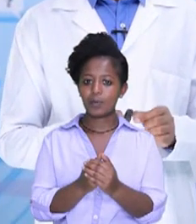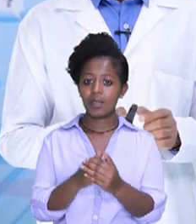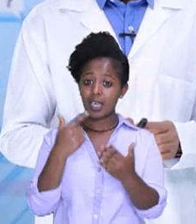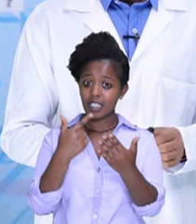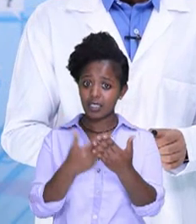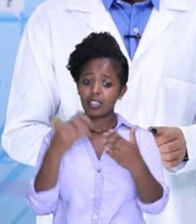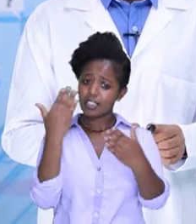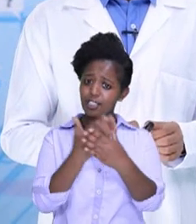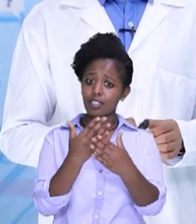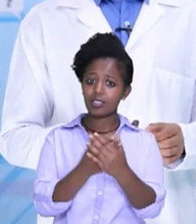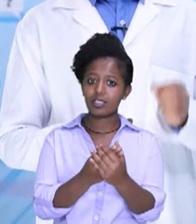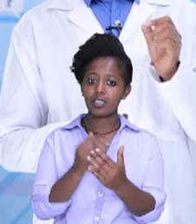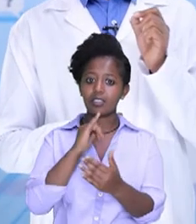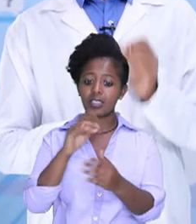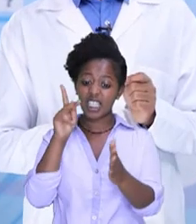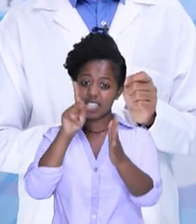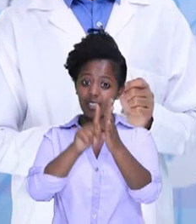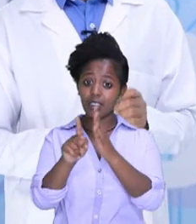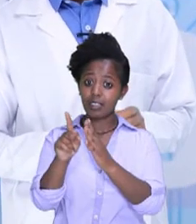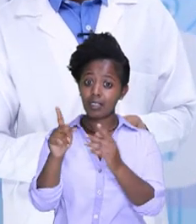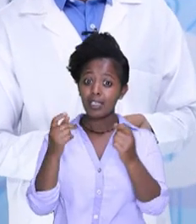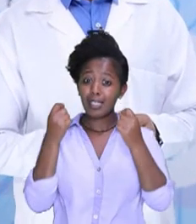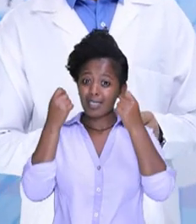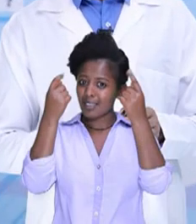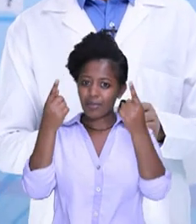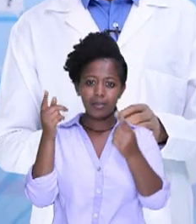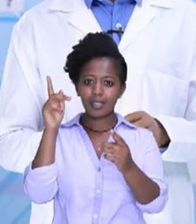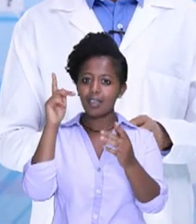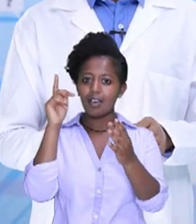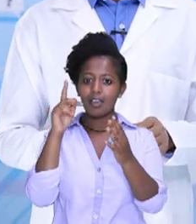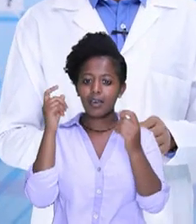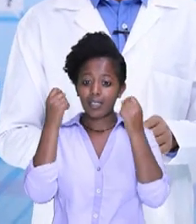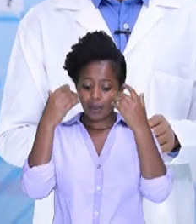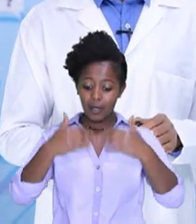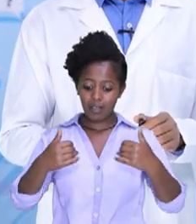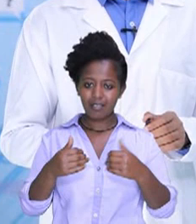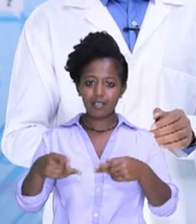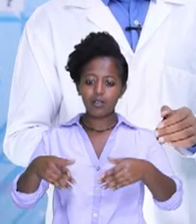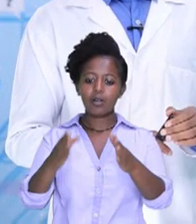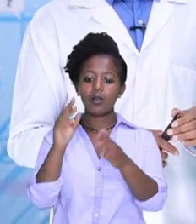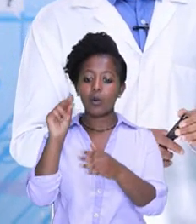And this restriction, killing the endemic animal is not allowed.